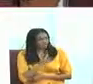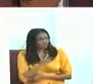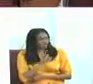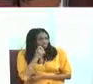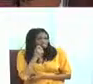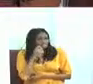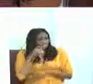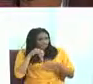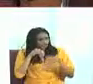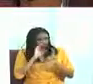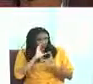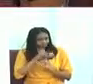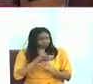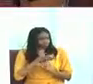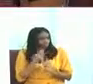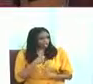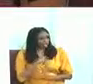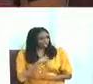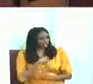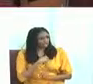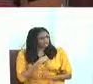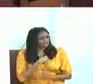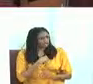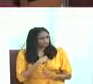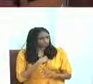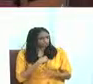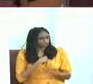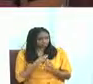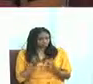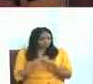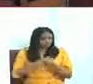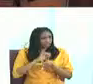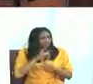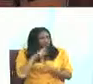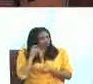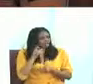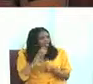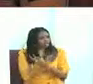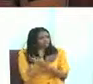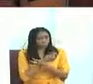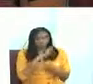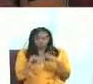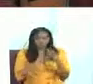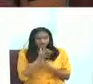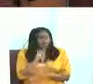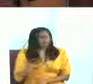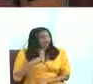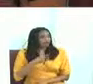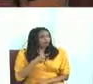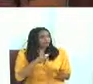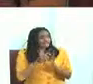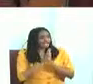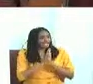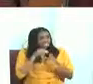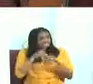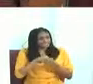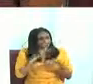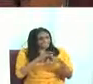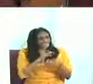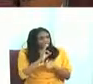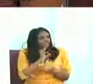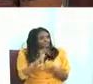and the skin on those dry bones. All these things we ask in the name of Jesus